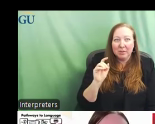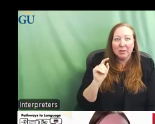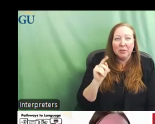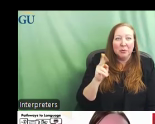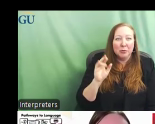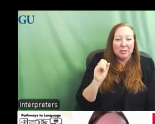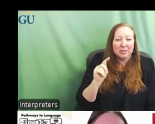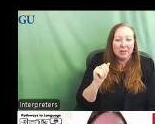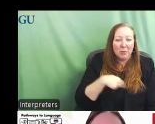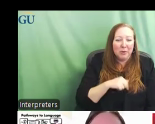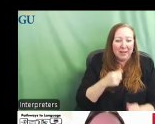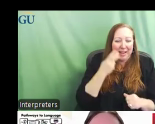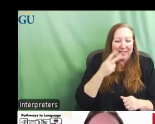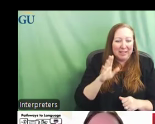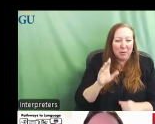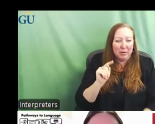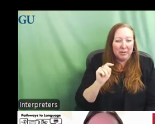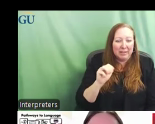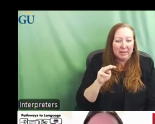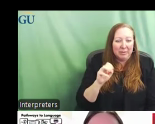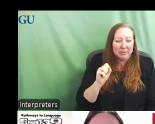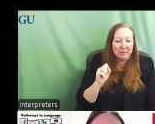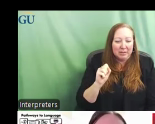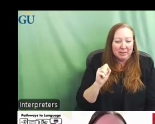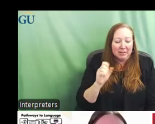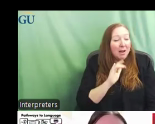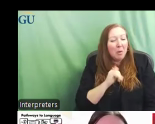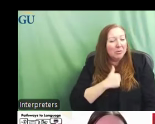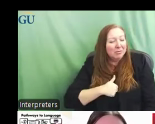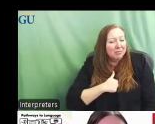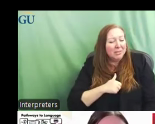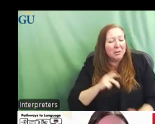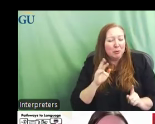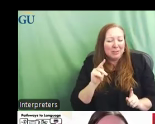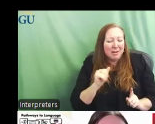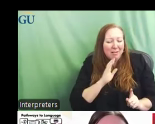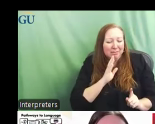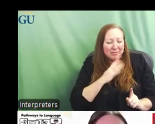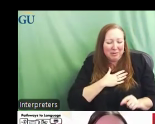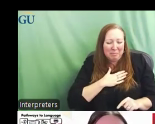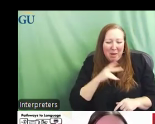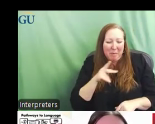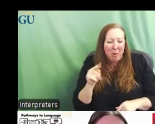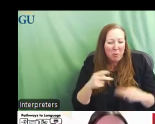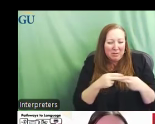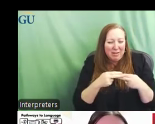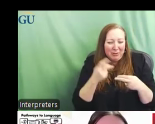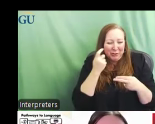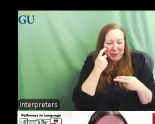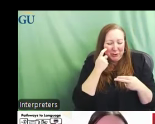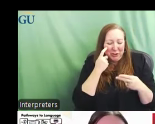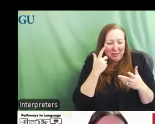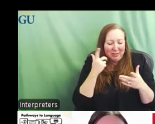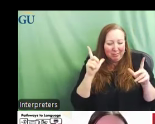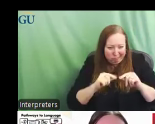FYI. My PowerPoint just quit. Sorry about that, everybody. Never have we ever had this